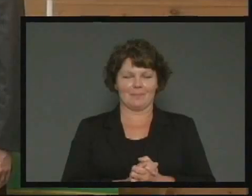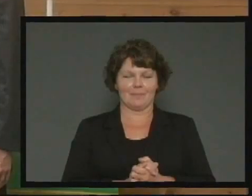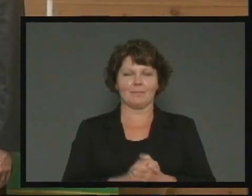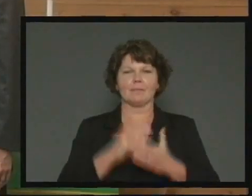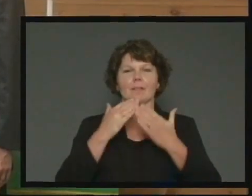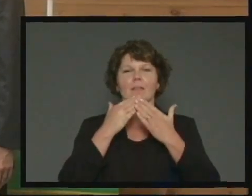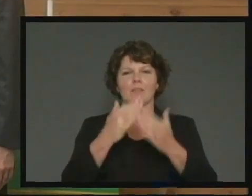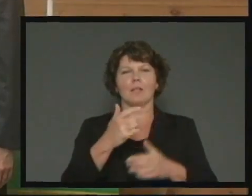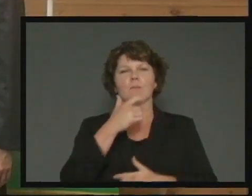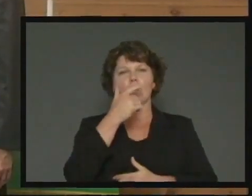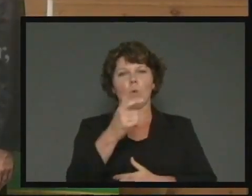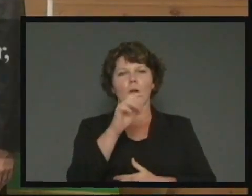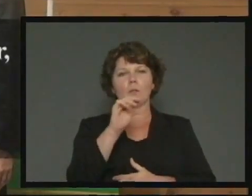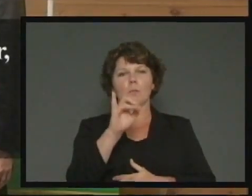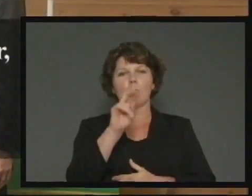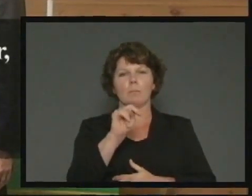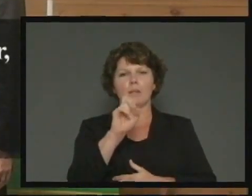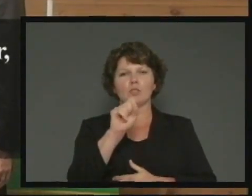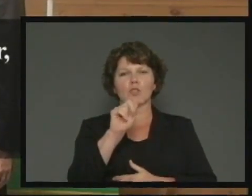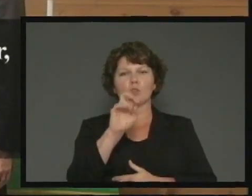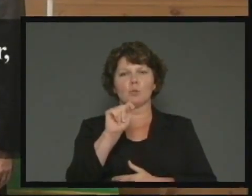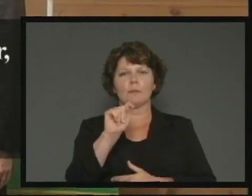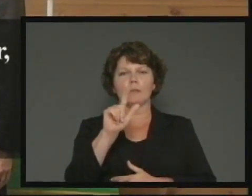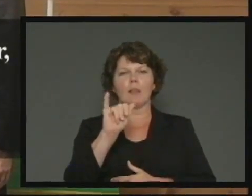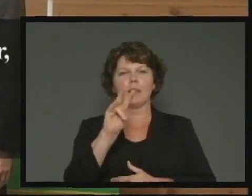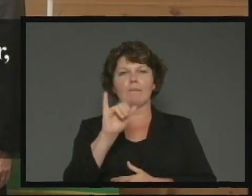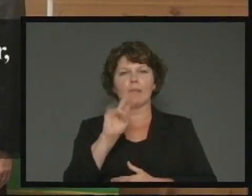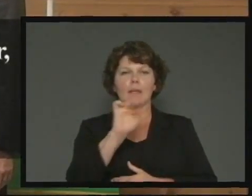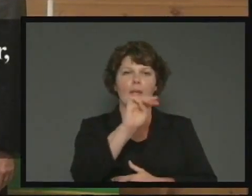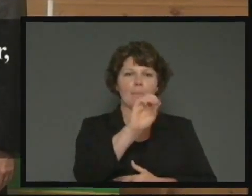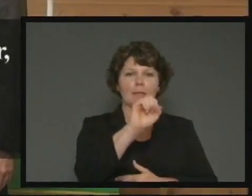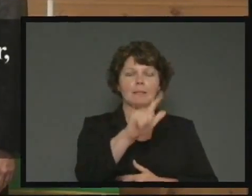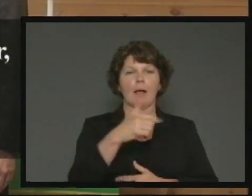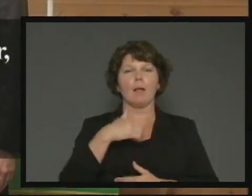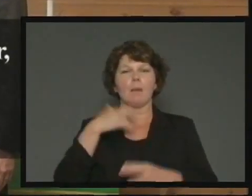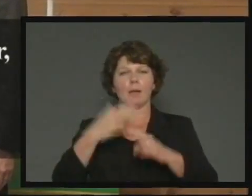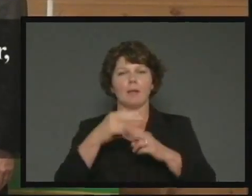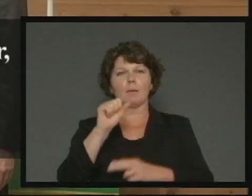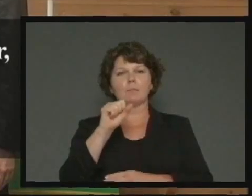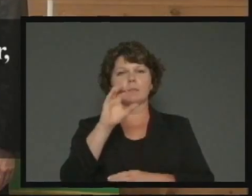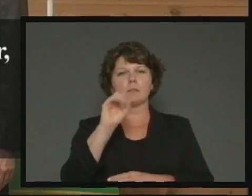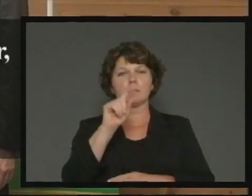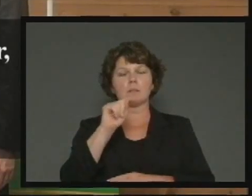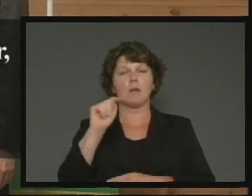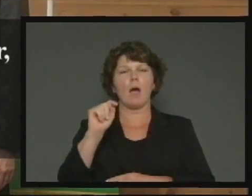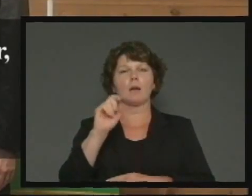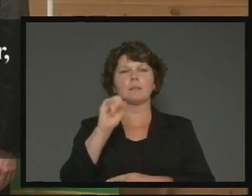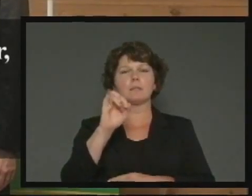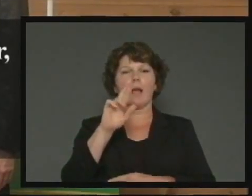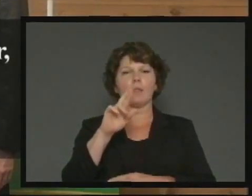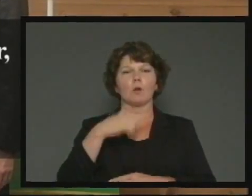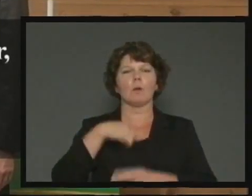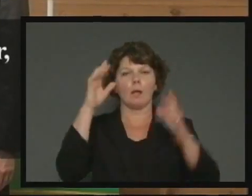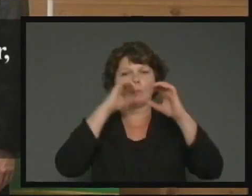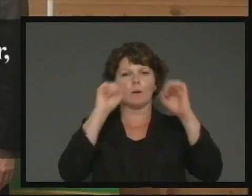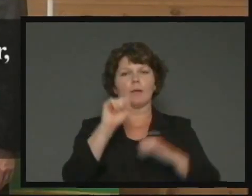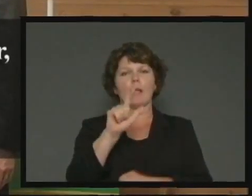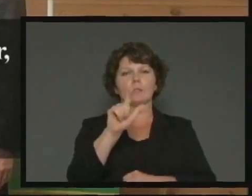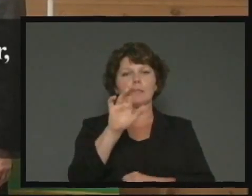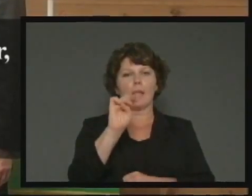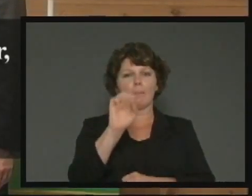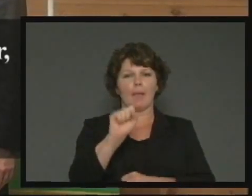name. Thy kingdom come, thy will be done on earth as it is in heaven. Give us this day our daily